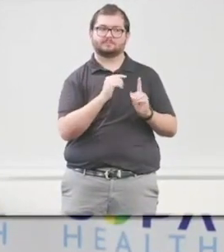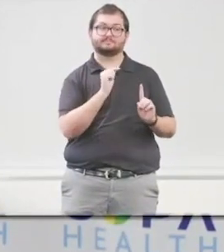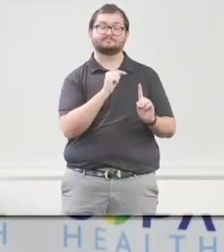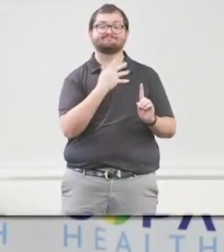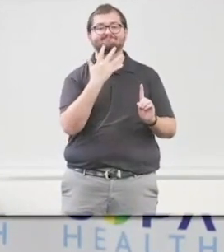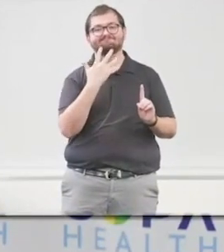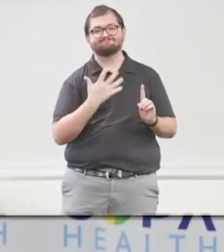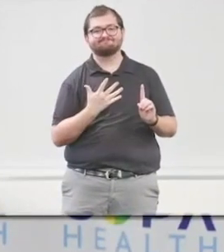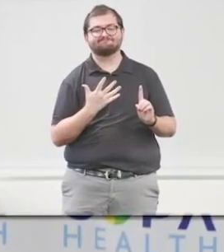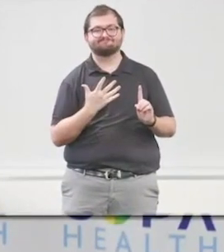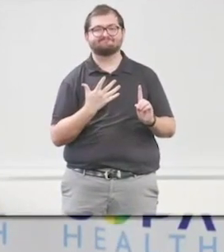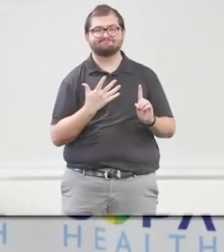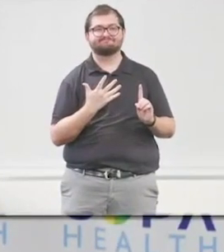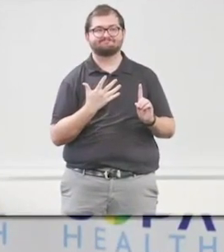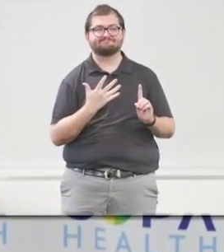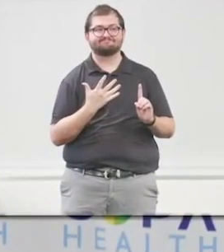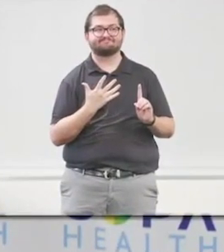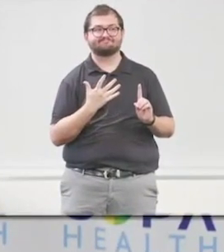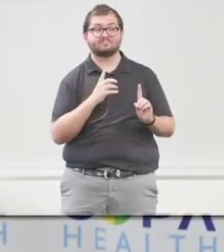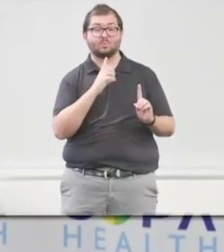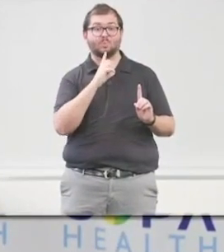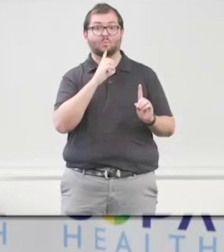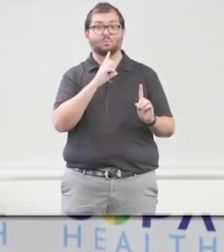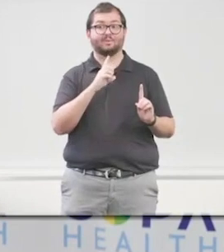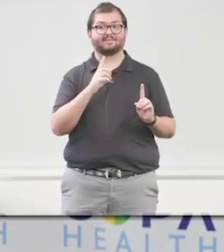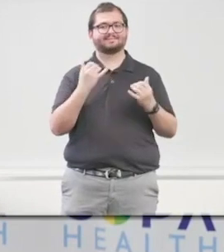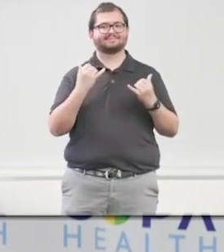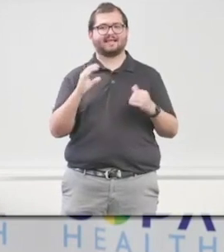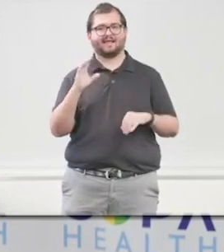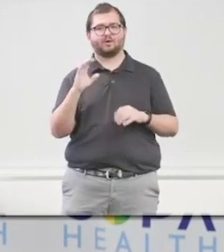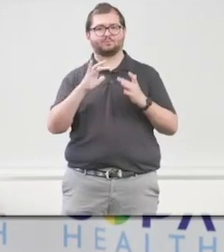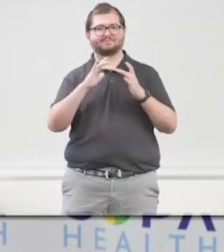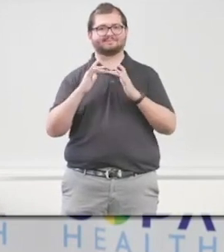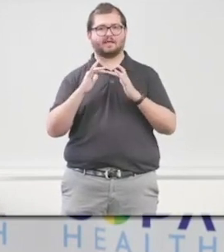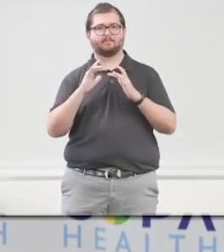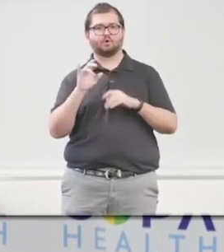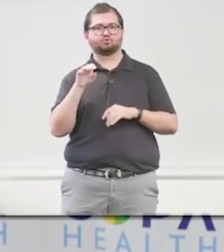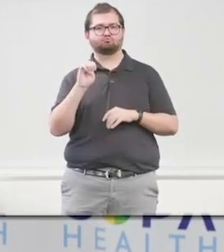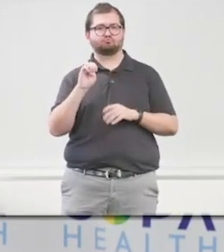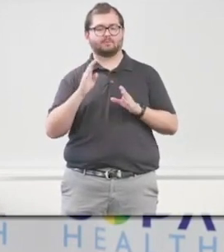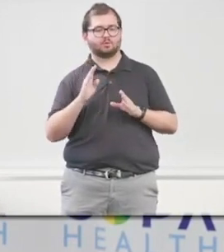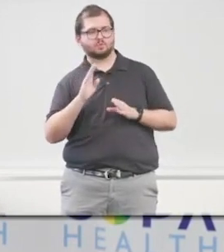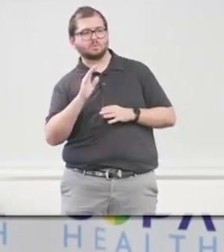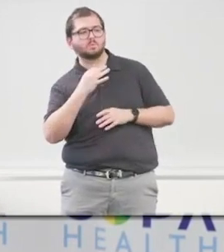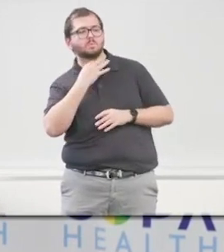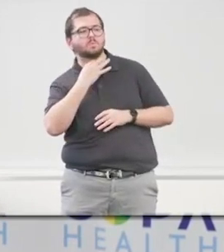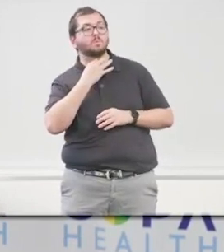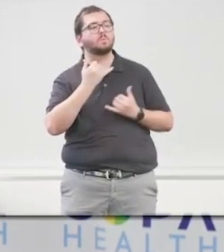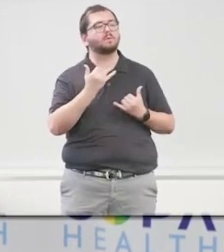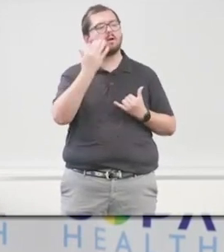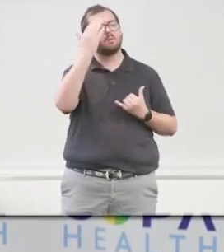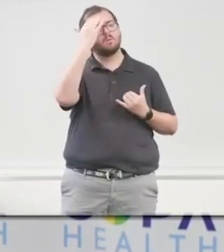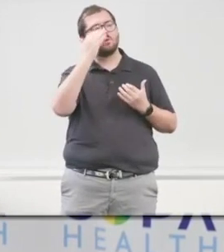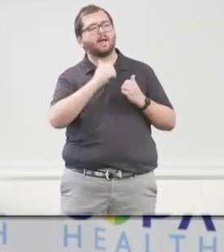they basically kind of showed cyber criminals how they could really impact the United States and the global community by going